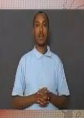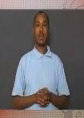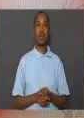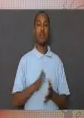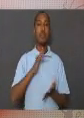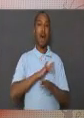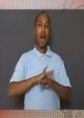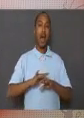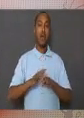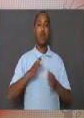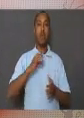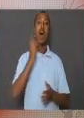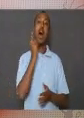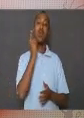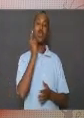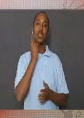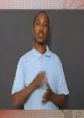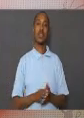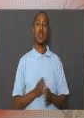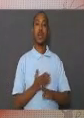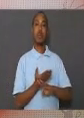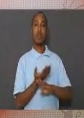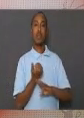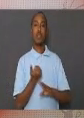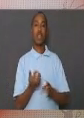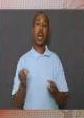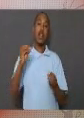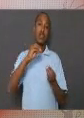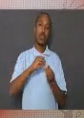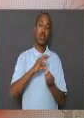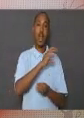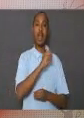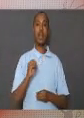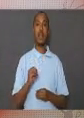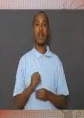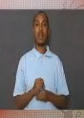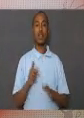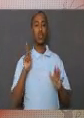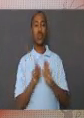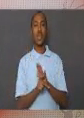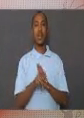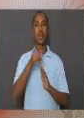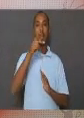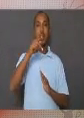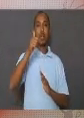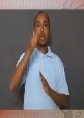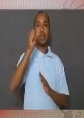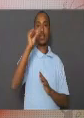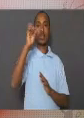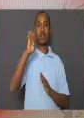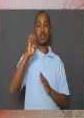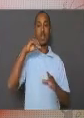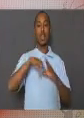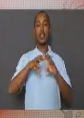warehouses, harvested products before they are stored, and to kill pests that are found in